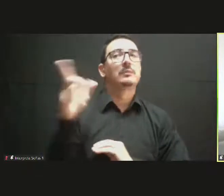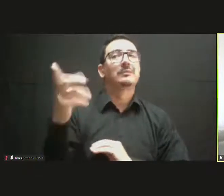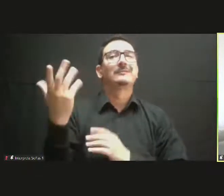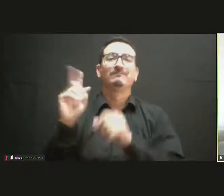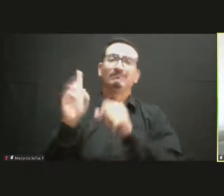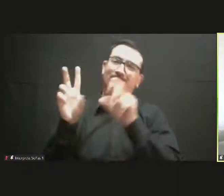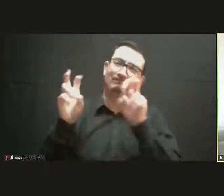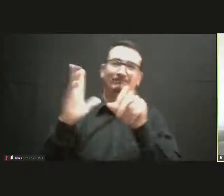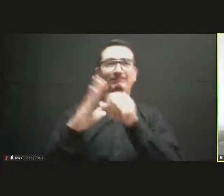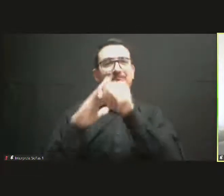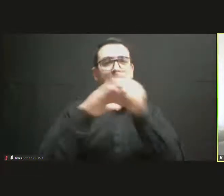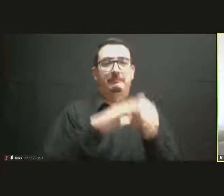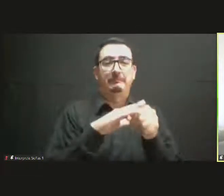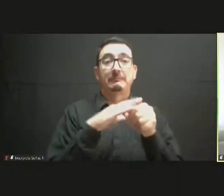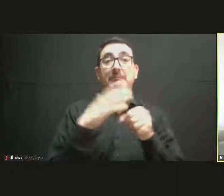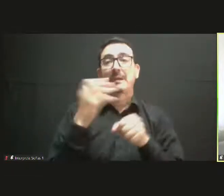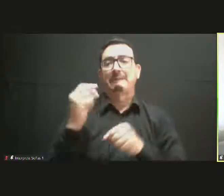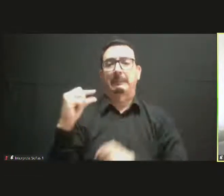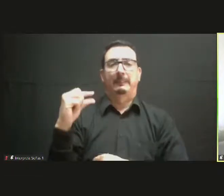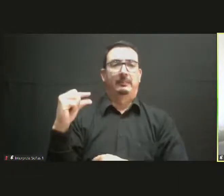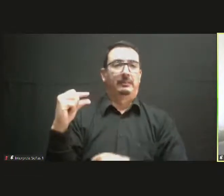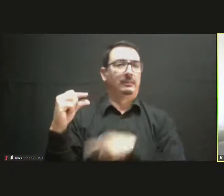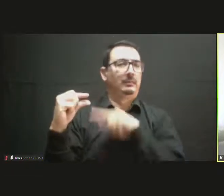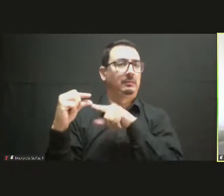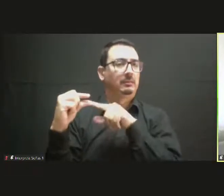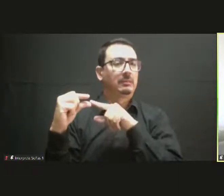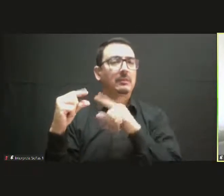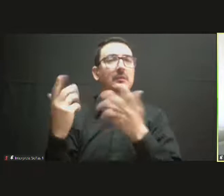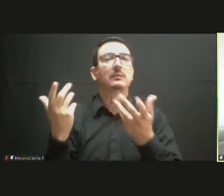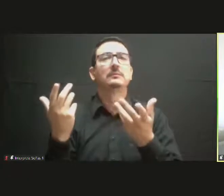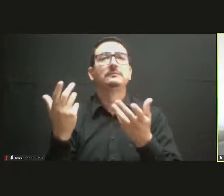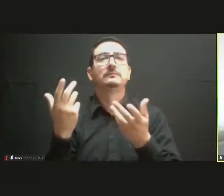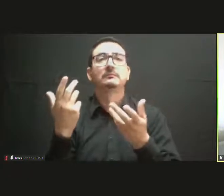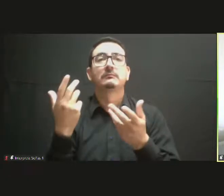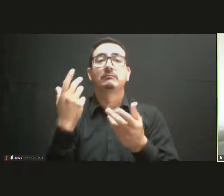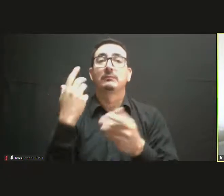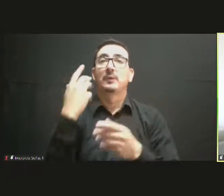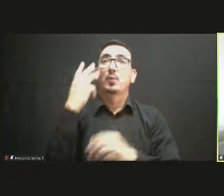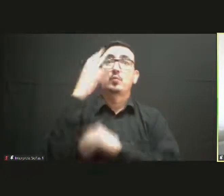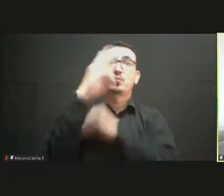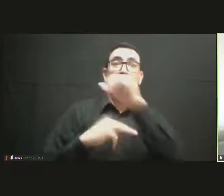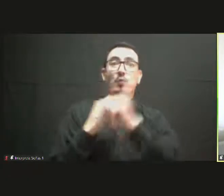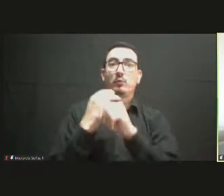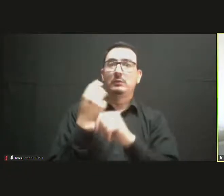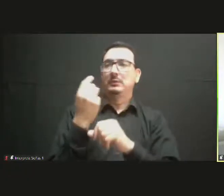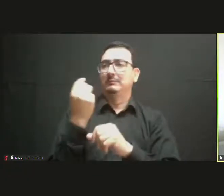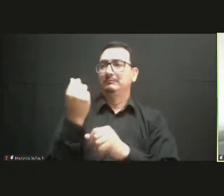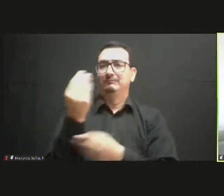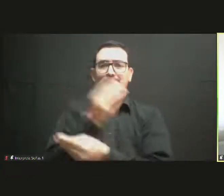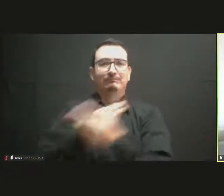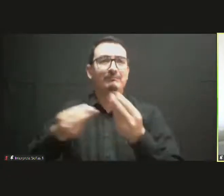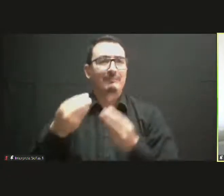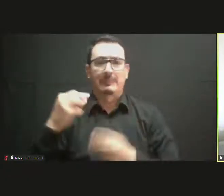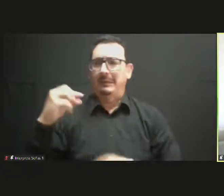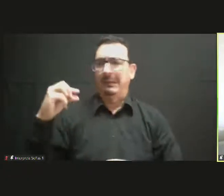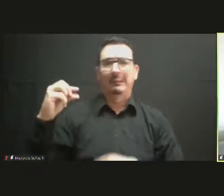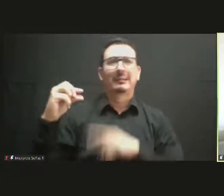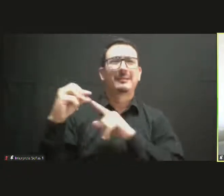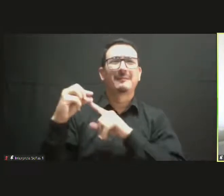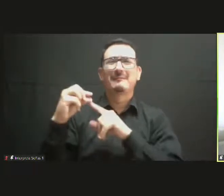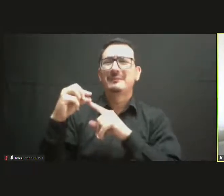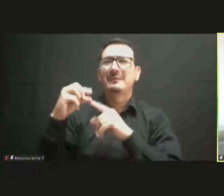the experience of developing countries in facilitating modern service exports. What are the factors which explain their